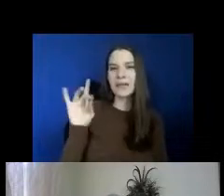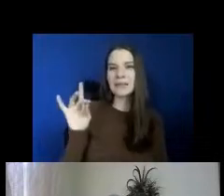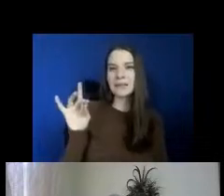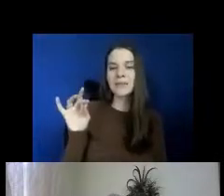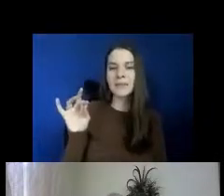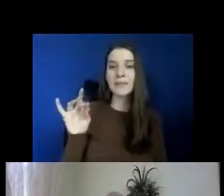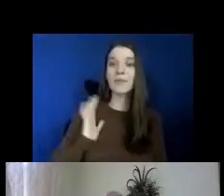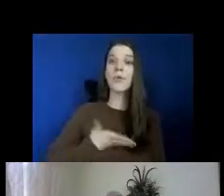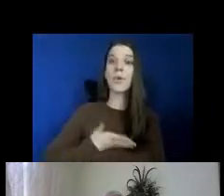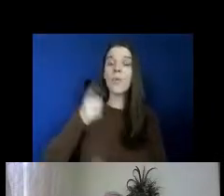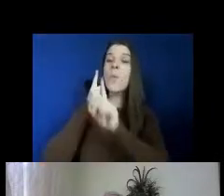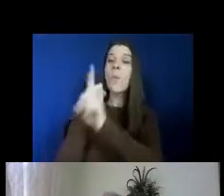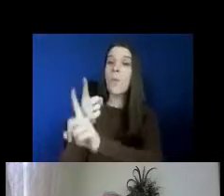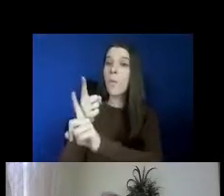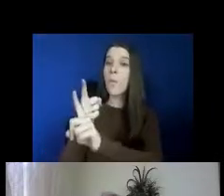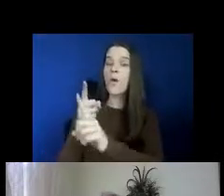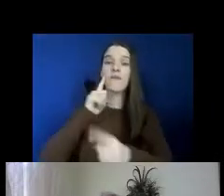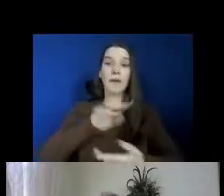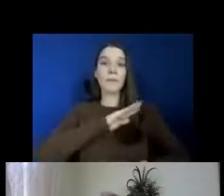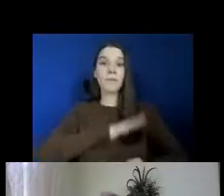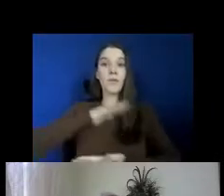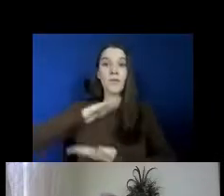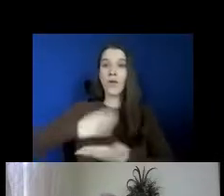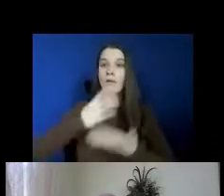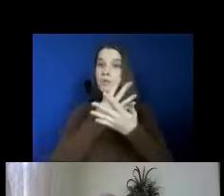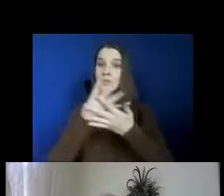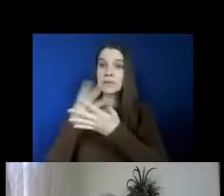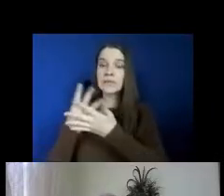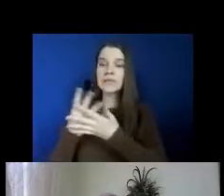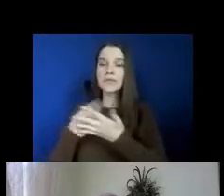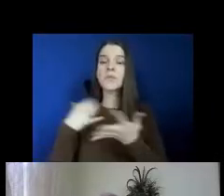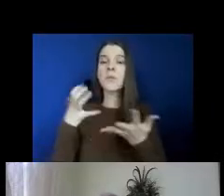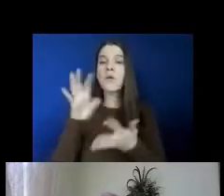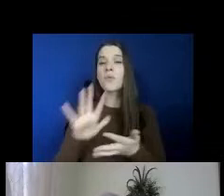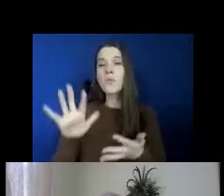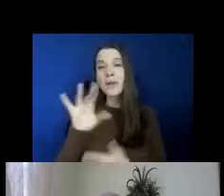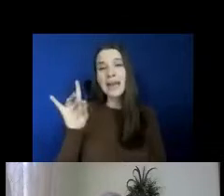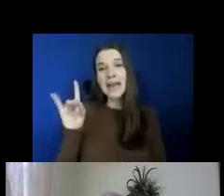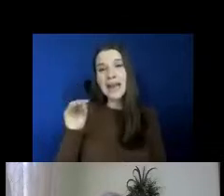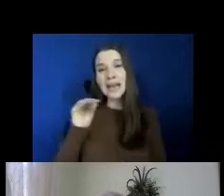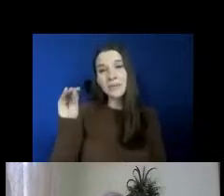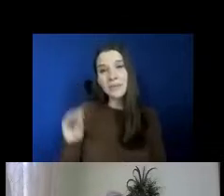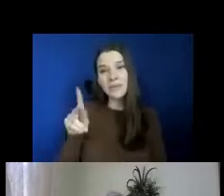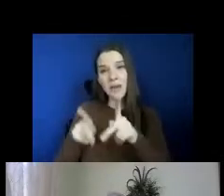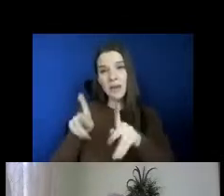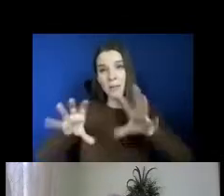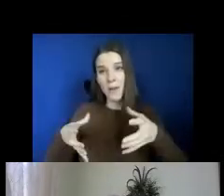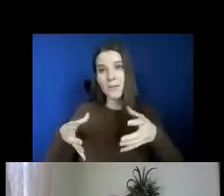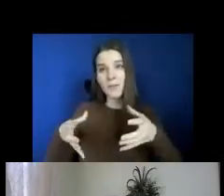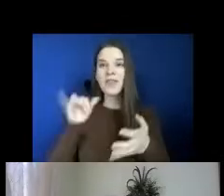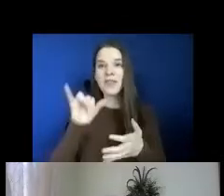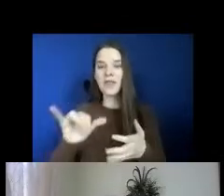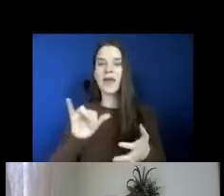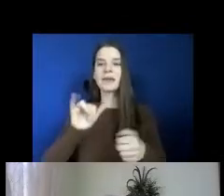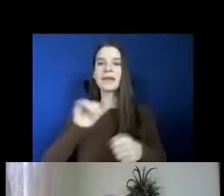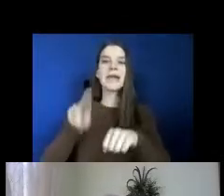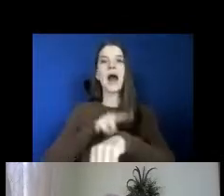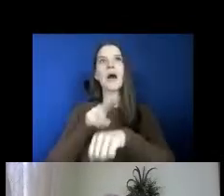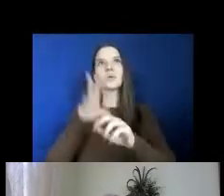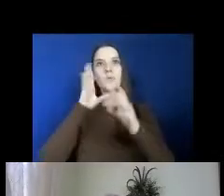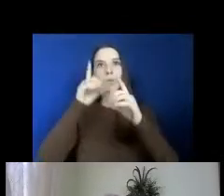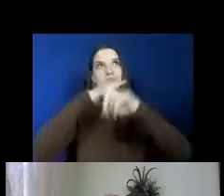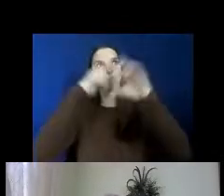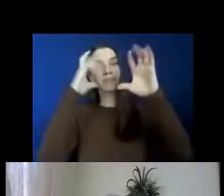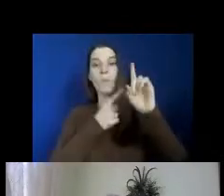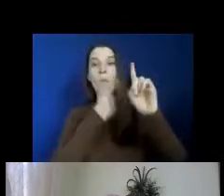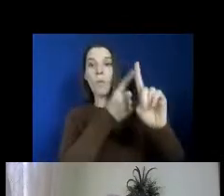our goals in terms of mammographic screening are around 80% of a population. That's kind of the national goal. And